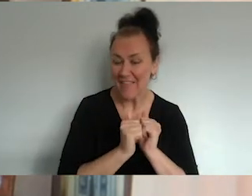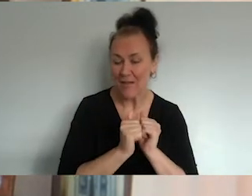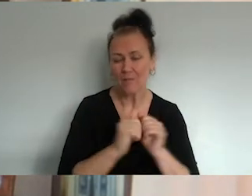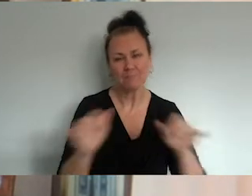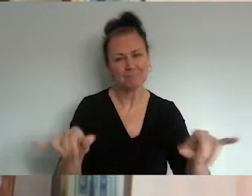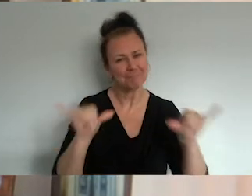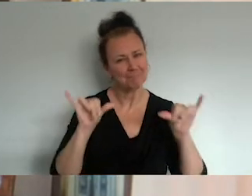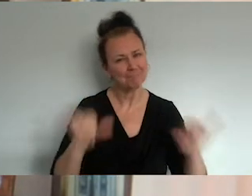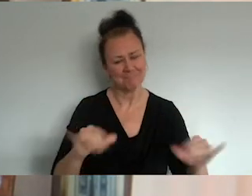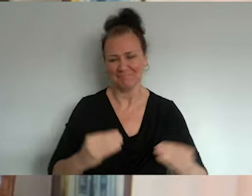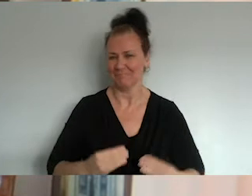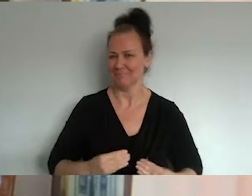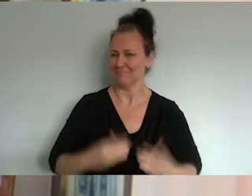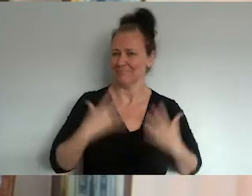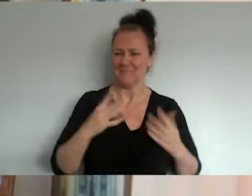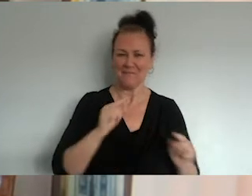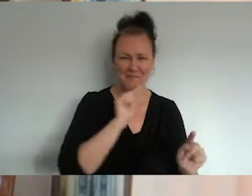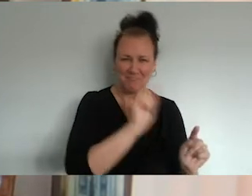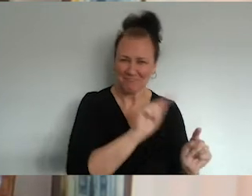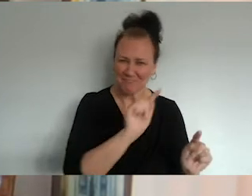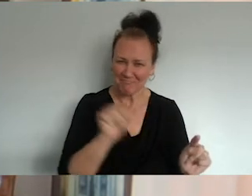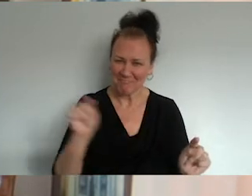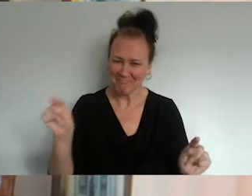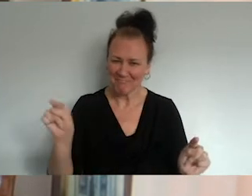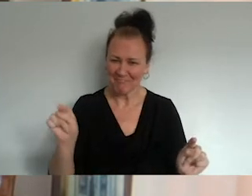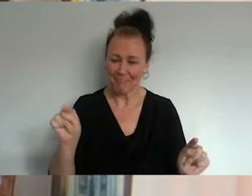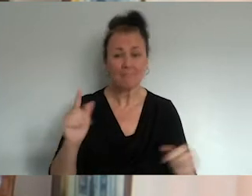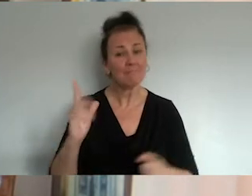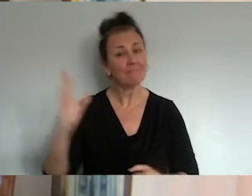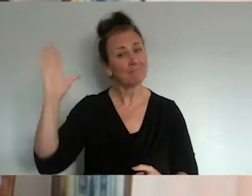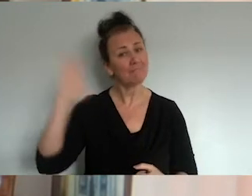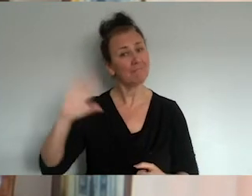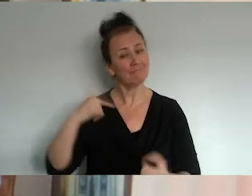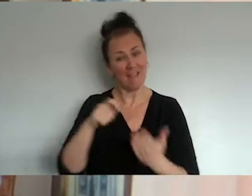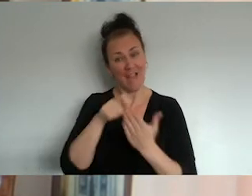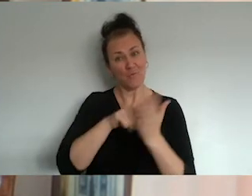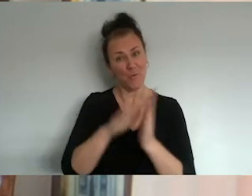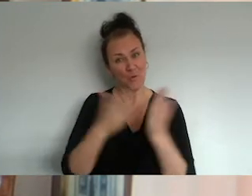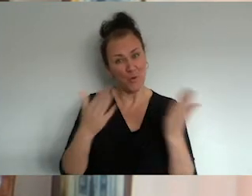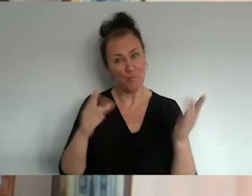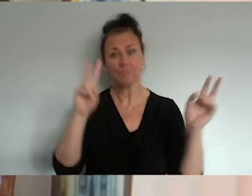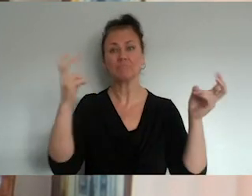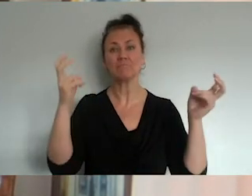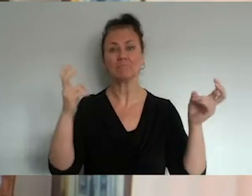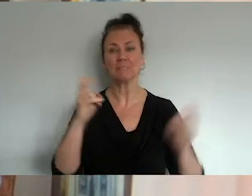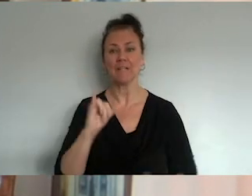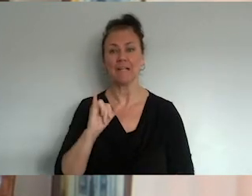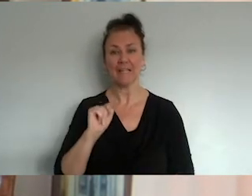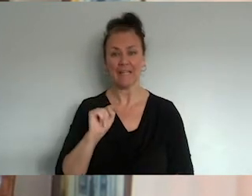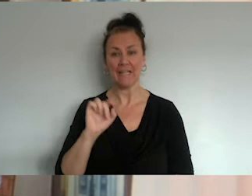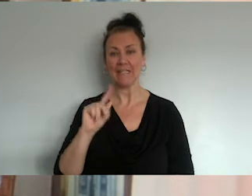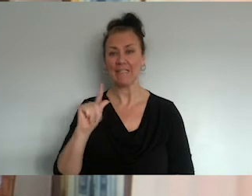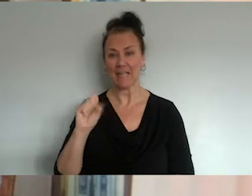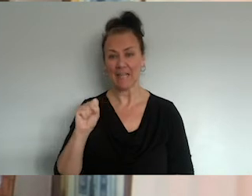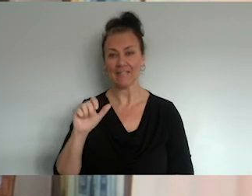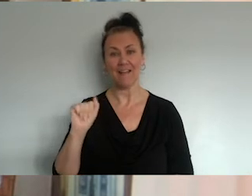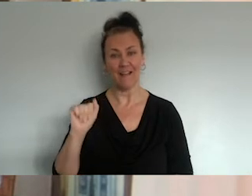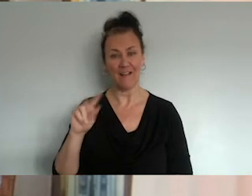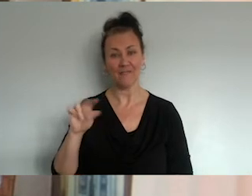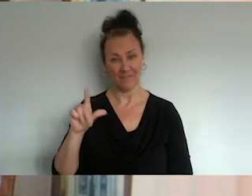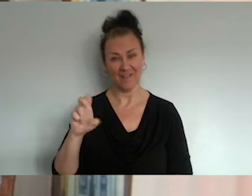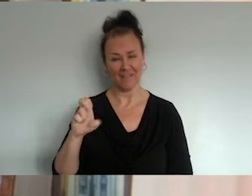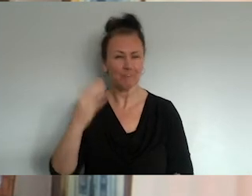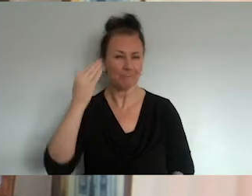I am no less inspired by you. Years ago, I wrote a book called It Takes a Village. Some of you may know the